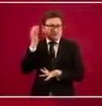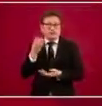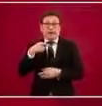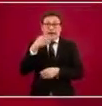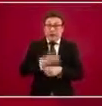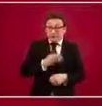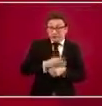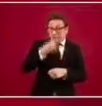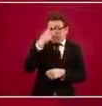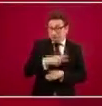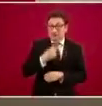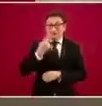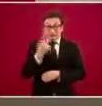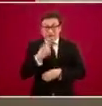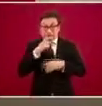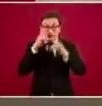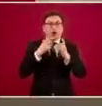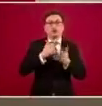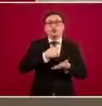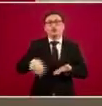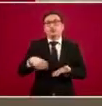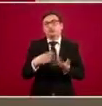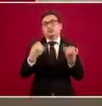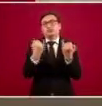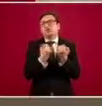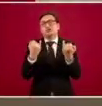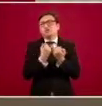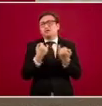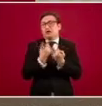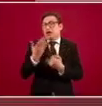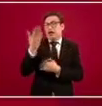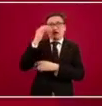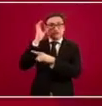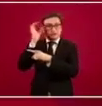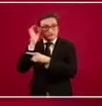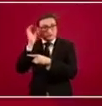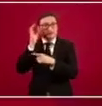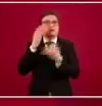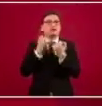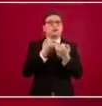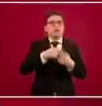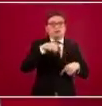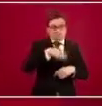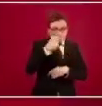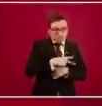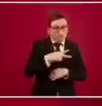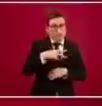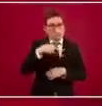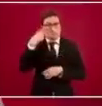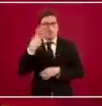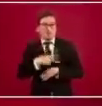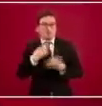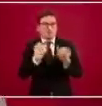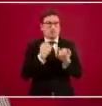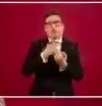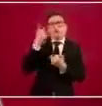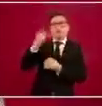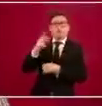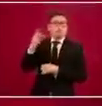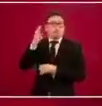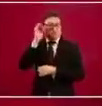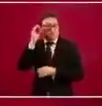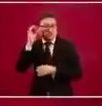to prevent them from selling their products. It just doesn't make sense. And now we need them because the situation is